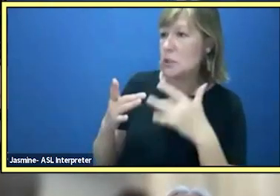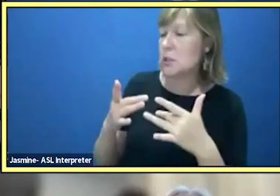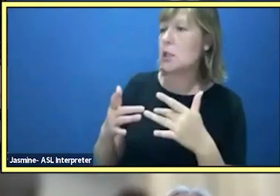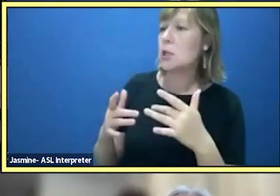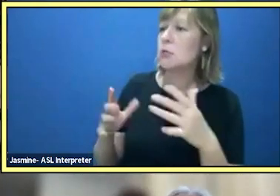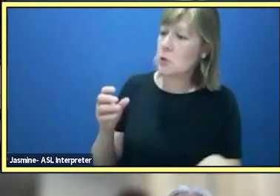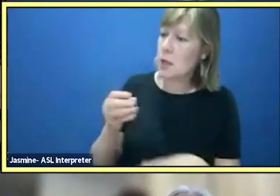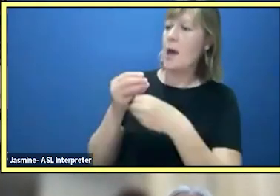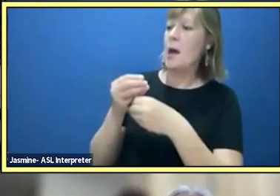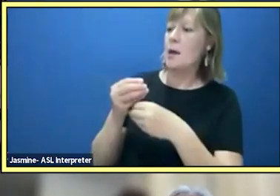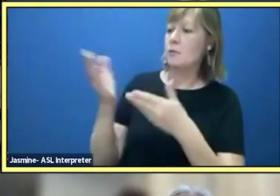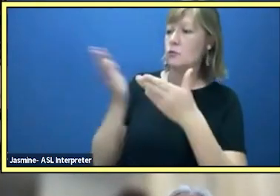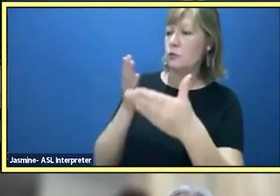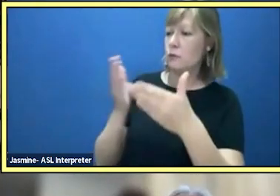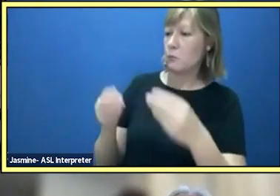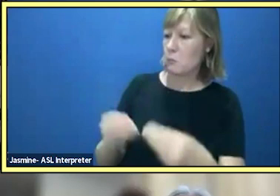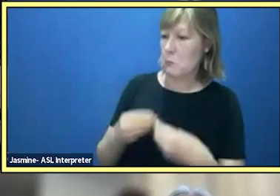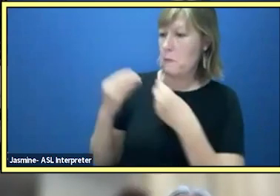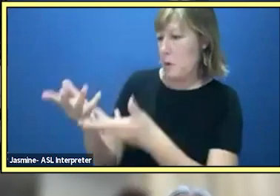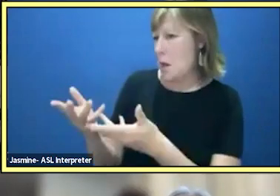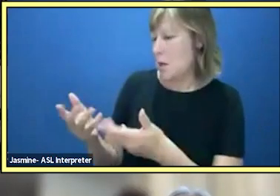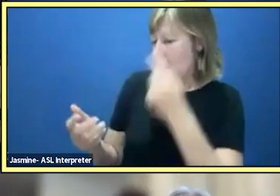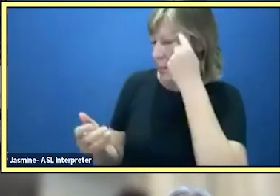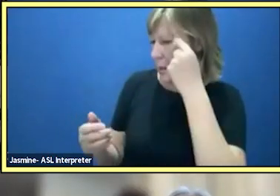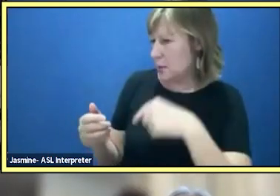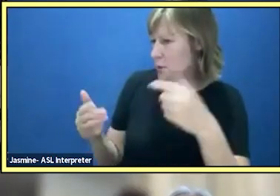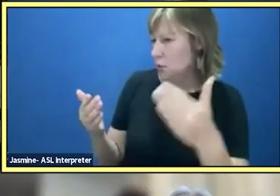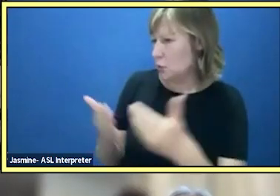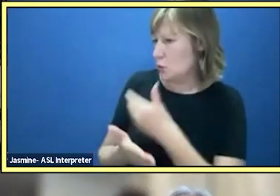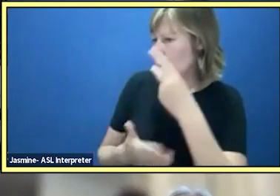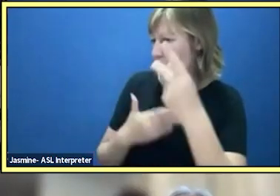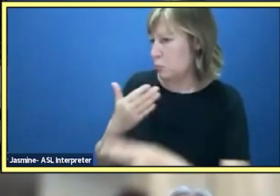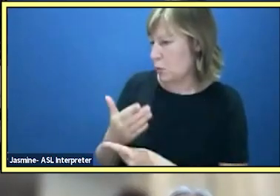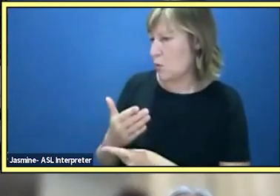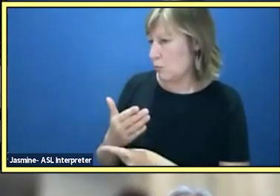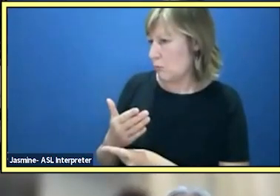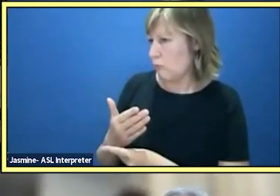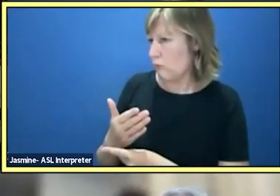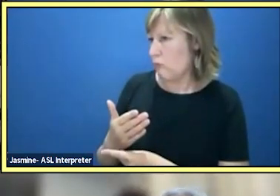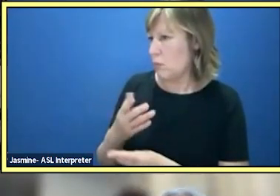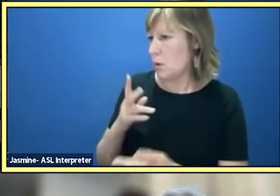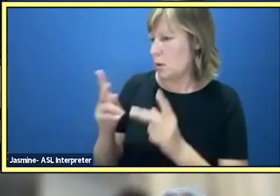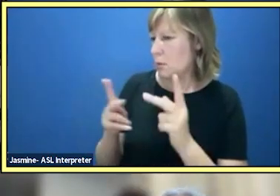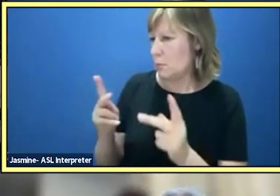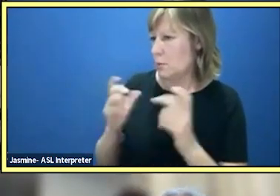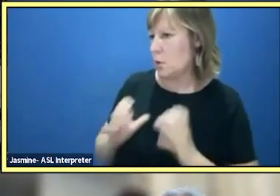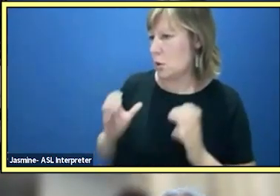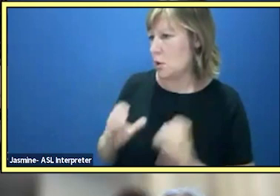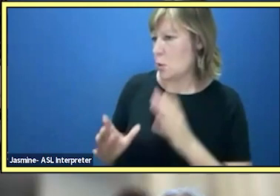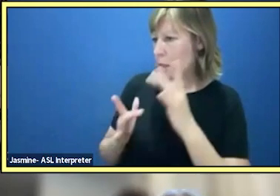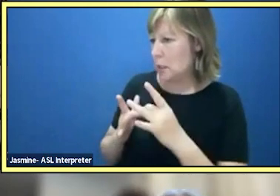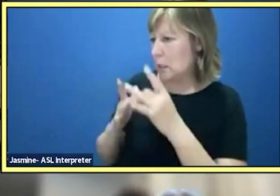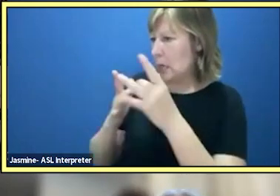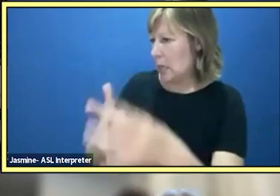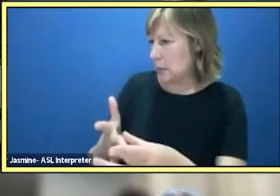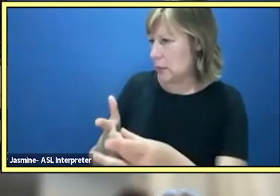case management program, these individuals will be also guided as to what additional services, so that if they're not aware